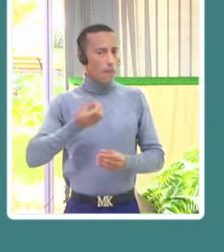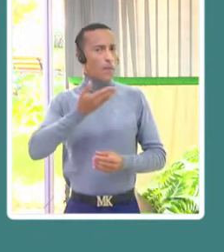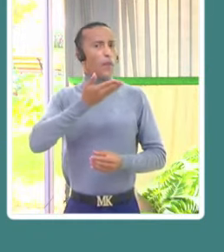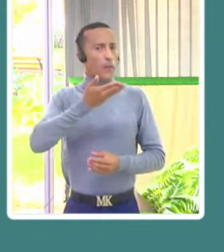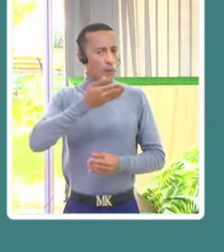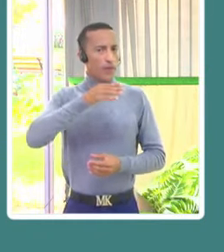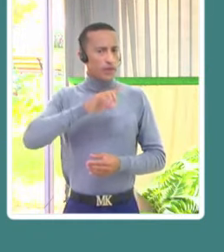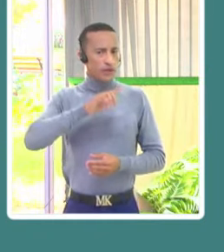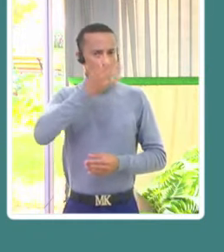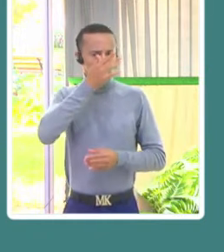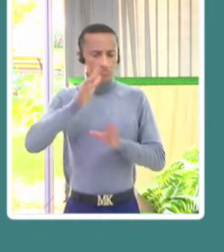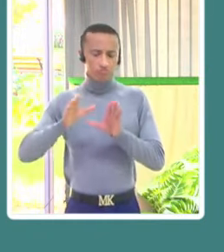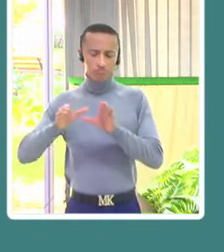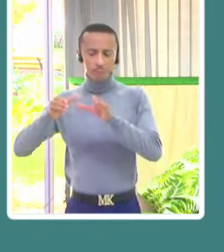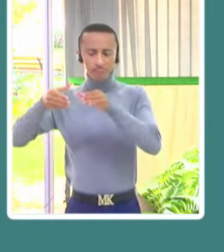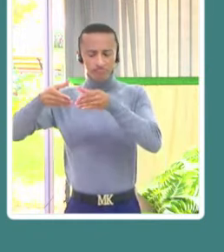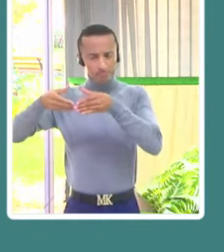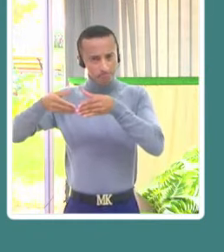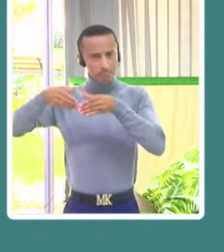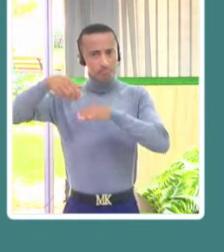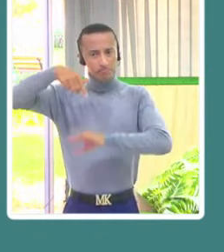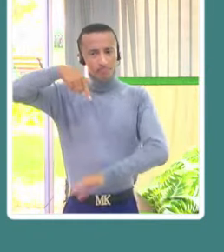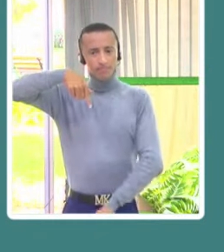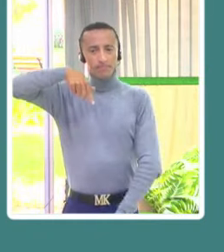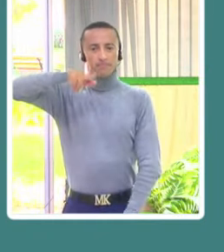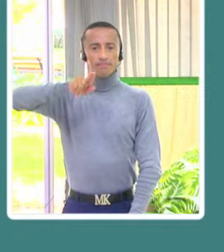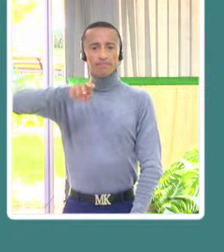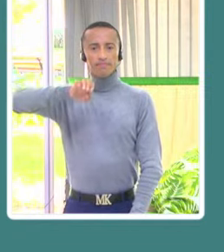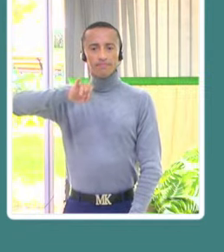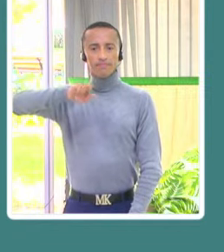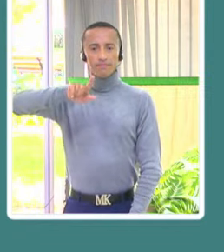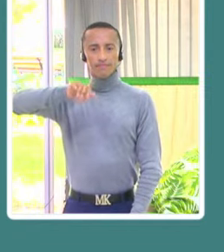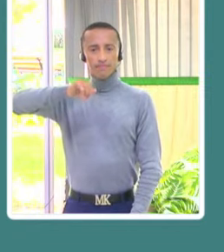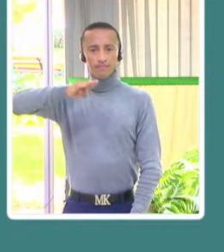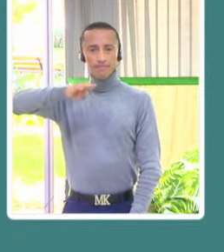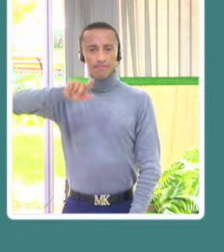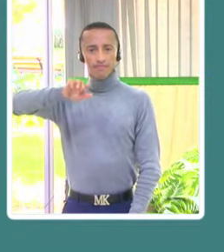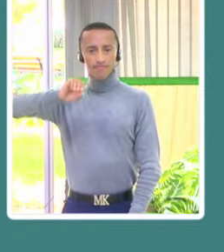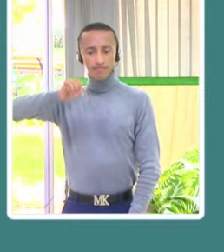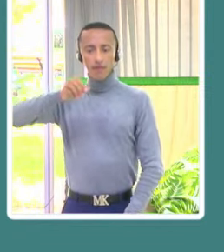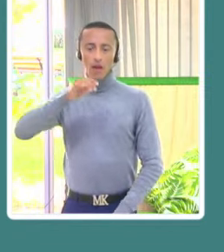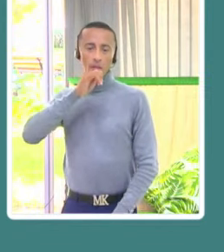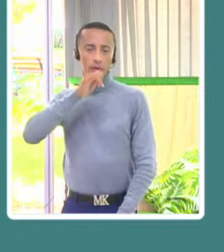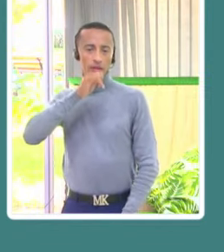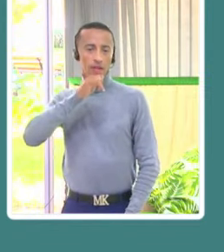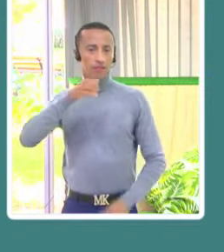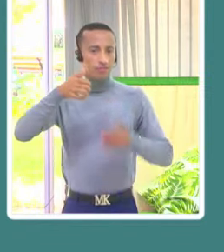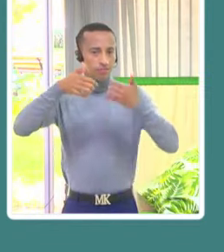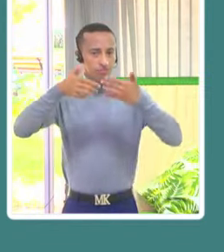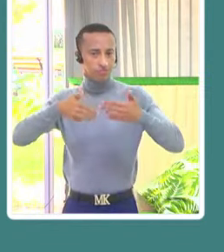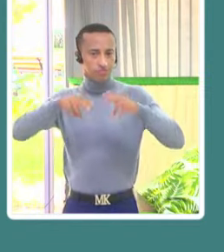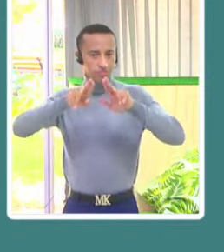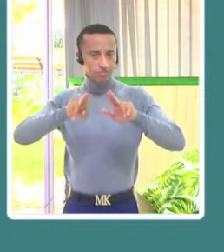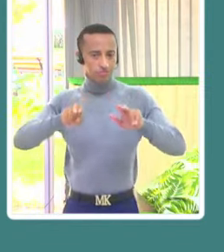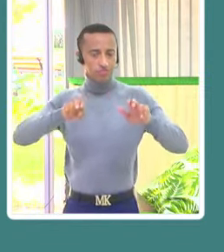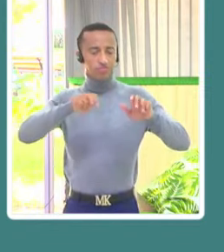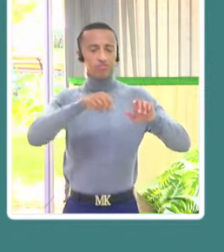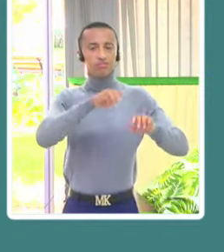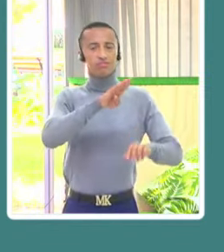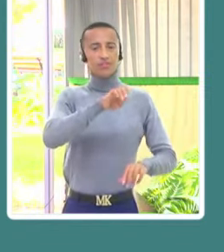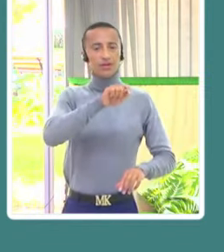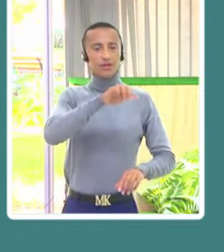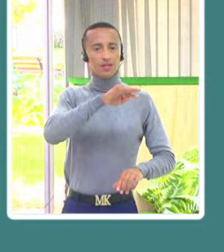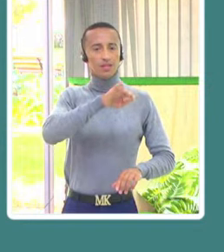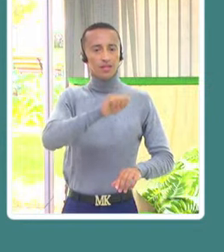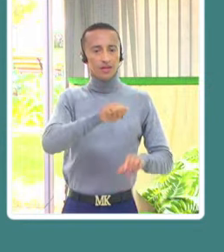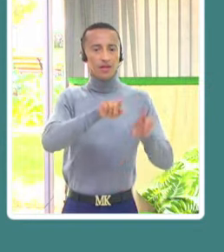other disadvantages. So I'm saying that using machine learning, big data, targeting delivery, you can